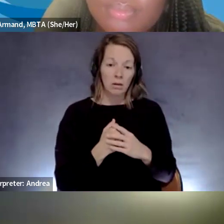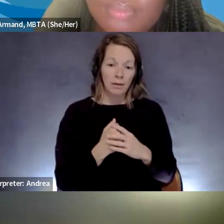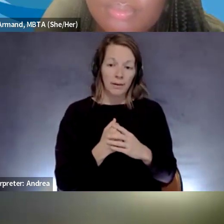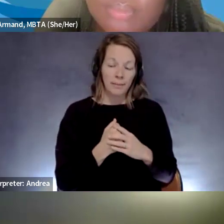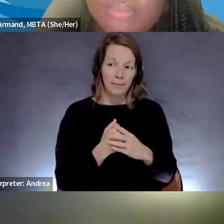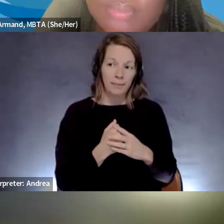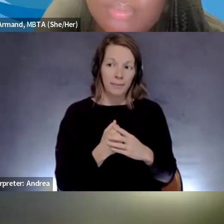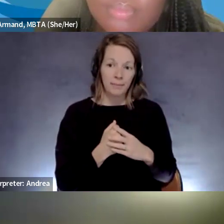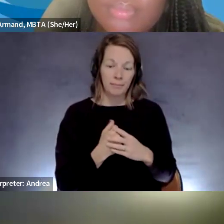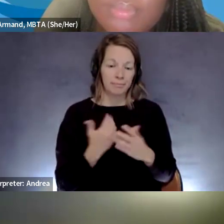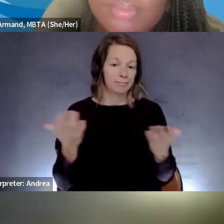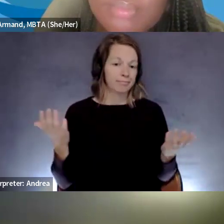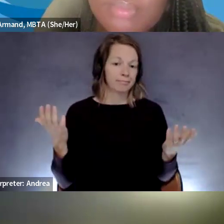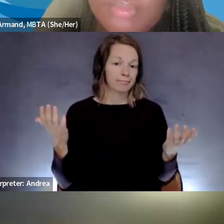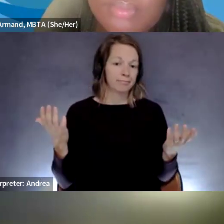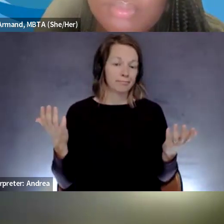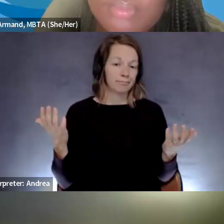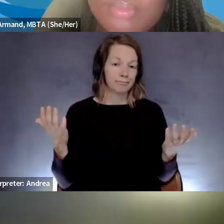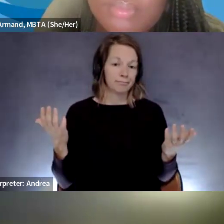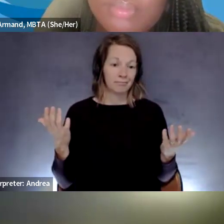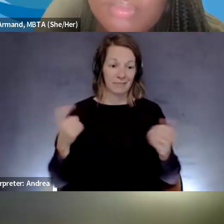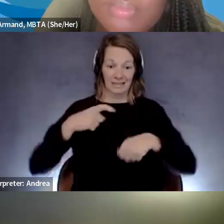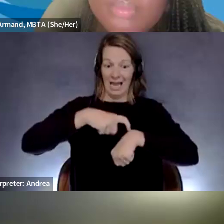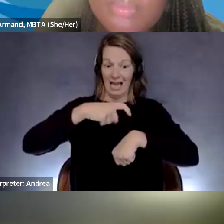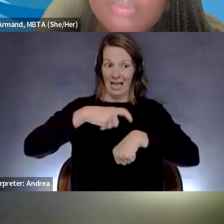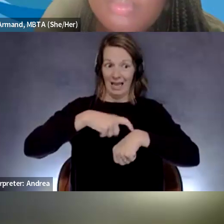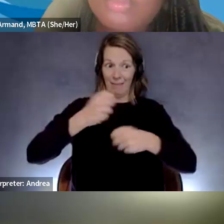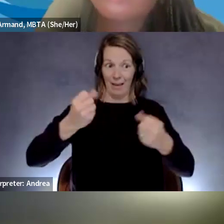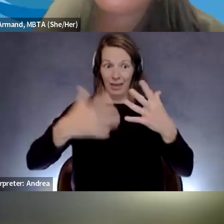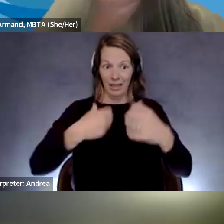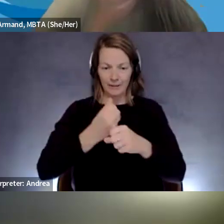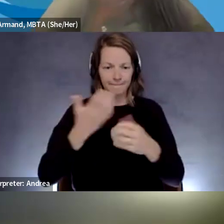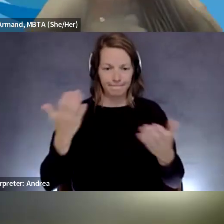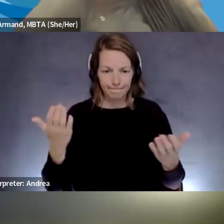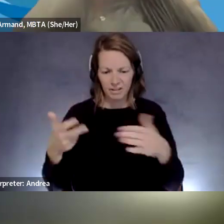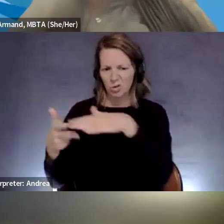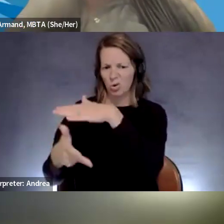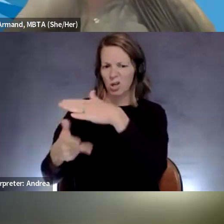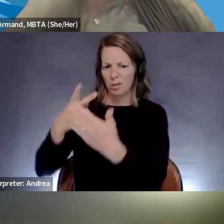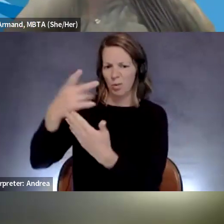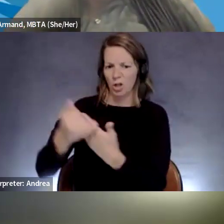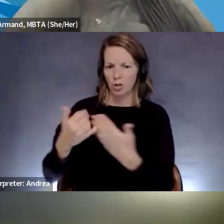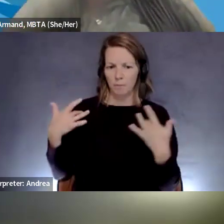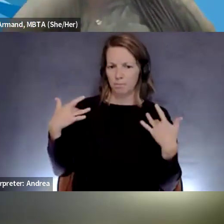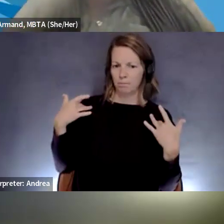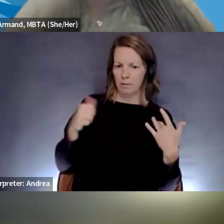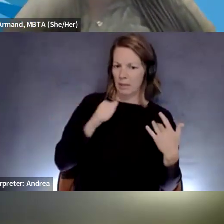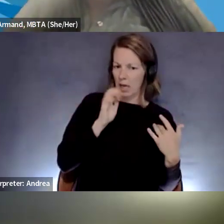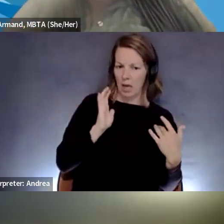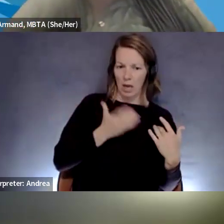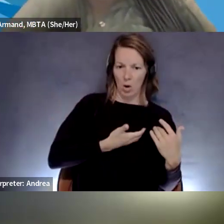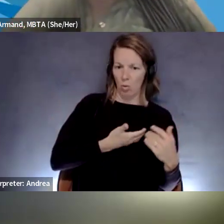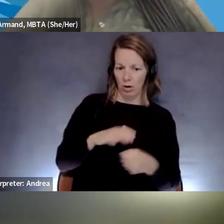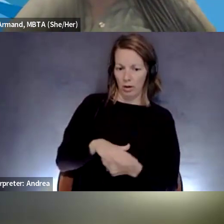I do not have a good sense of the timeline. I'd have to get back to folks on that with the garage project. That's not underneath our purview.